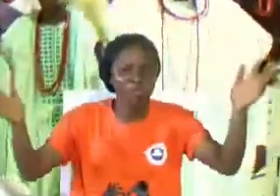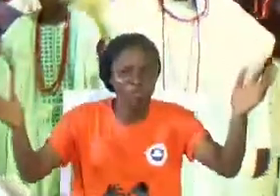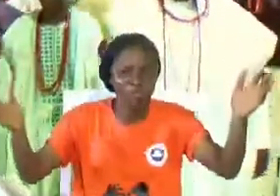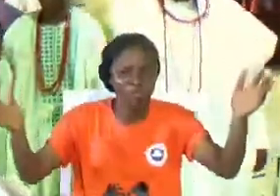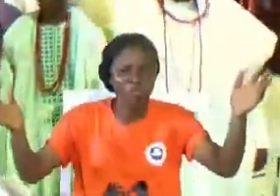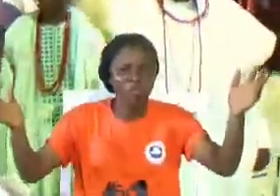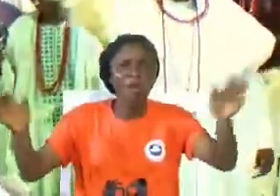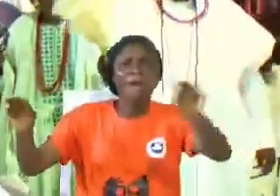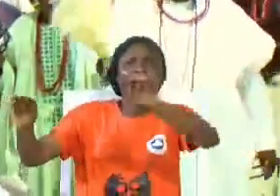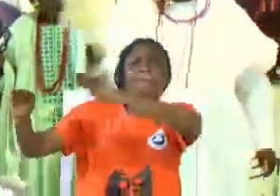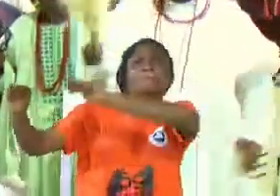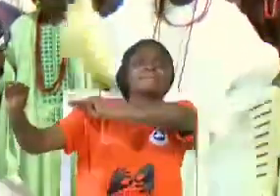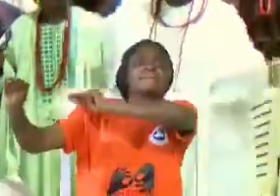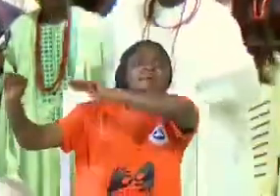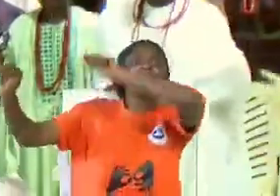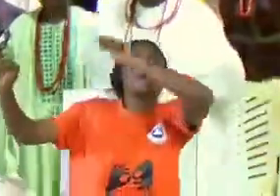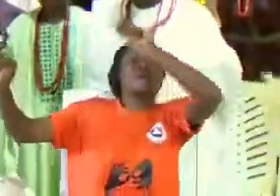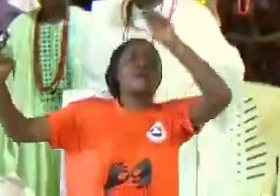Majesty,